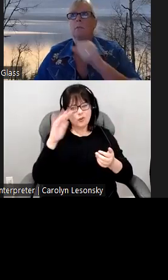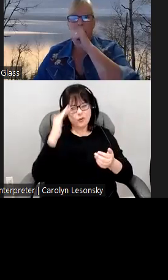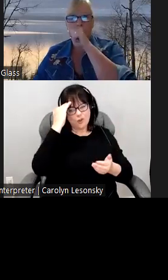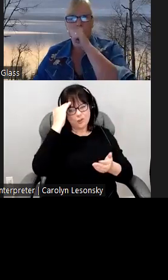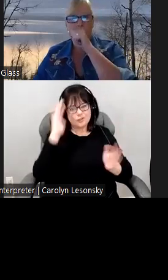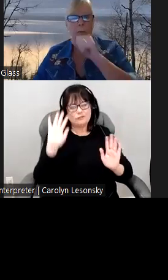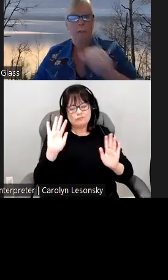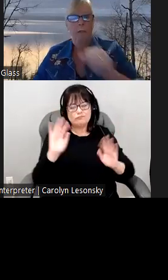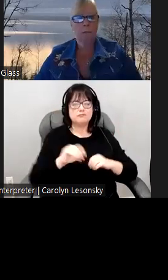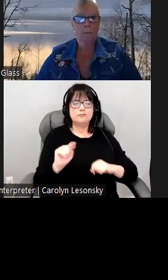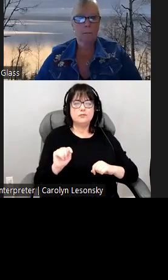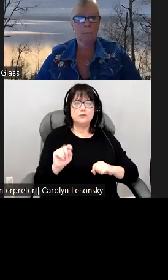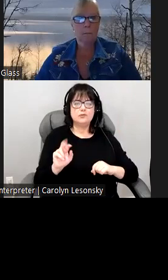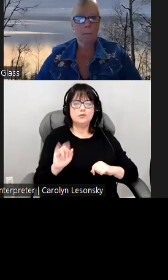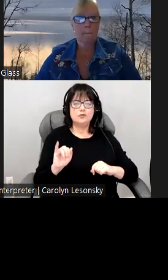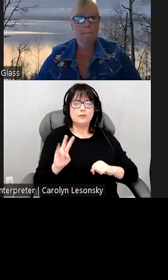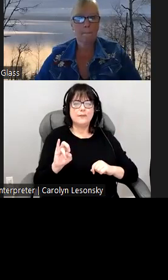As we keep going.